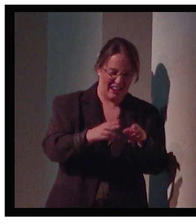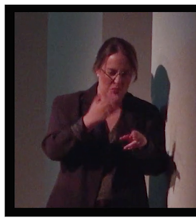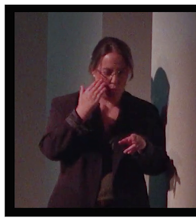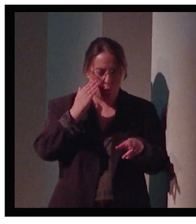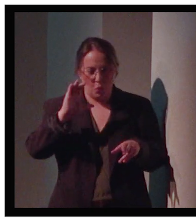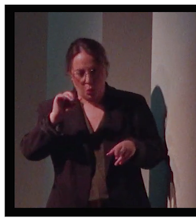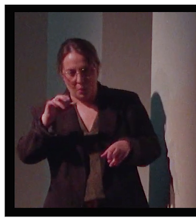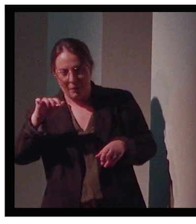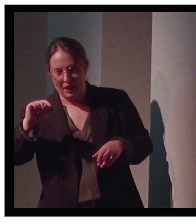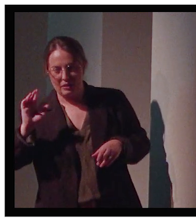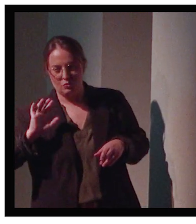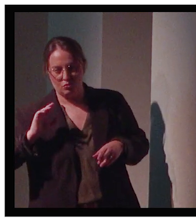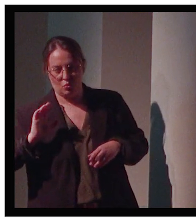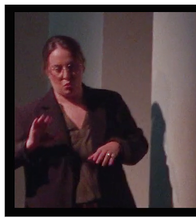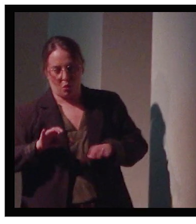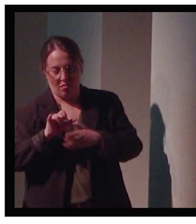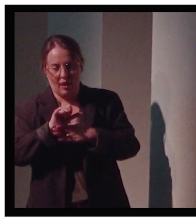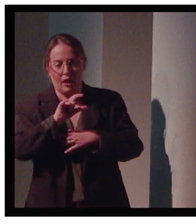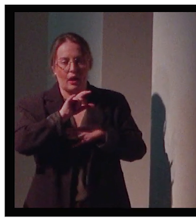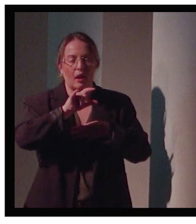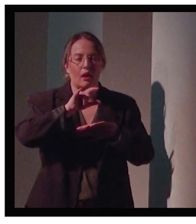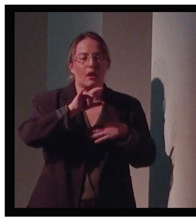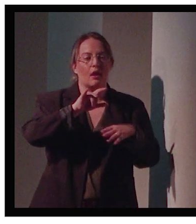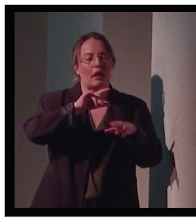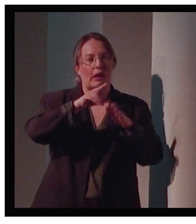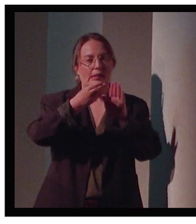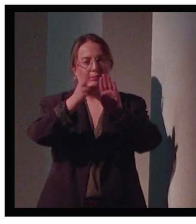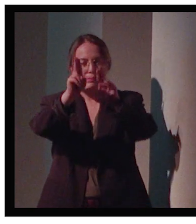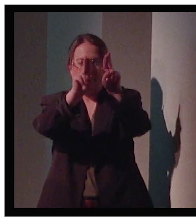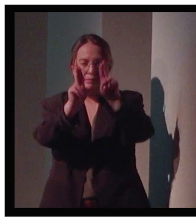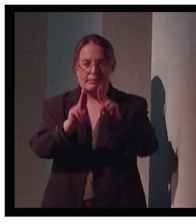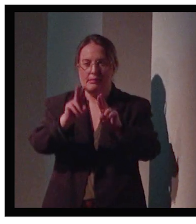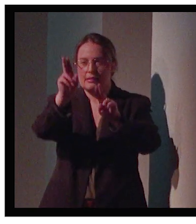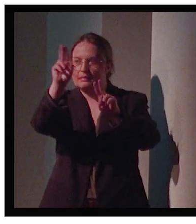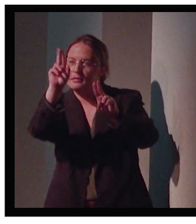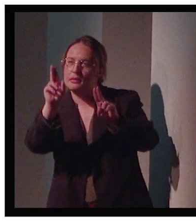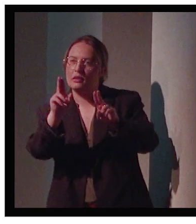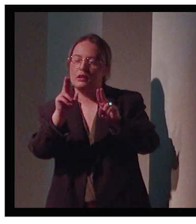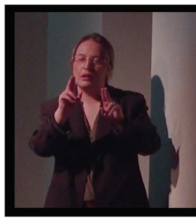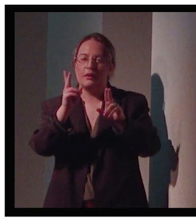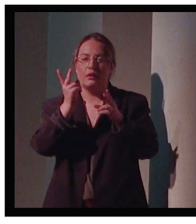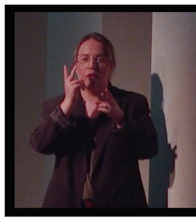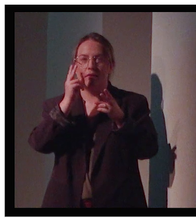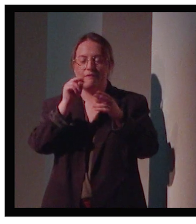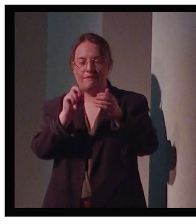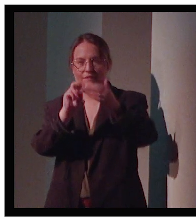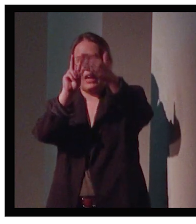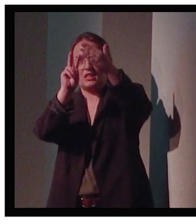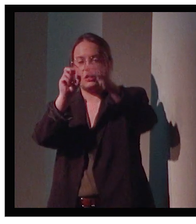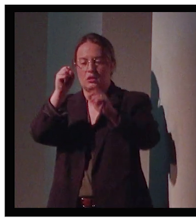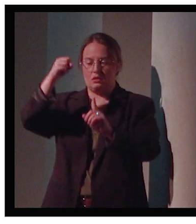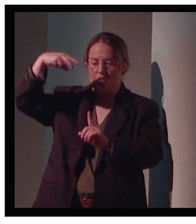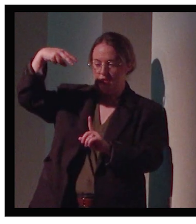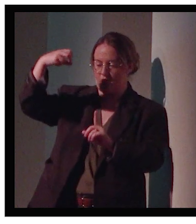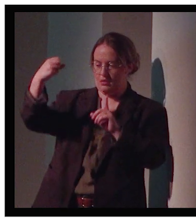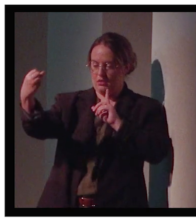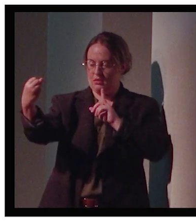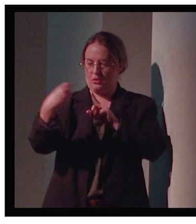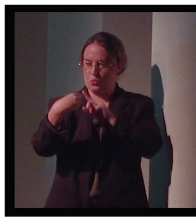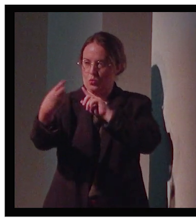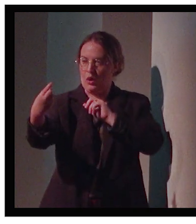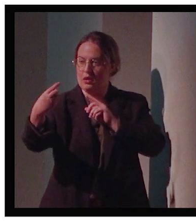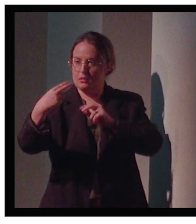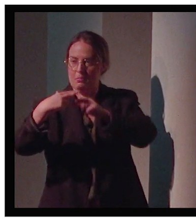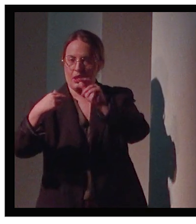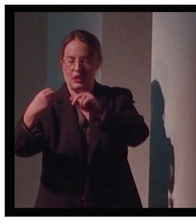to, and he incorporates multiple vantage points, looking up the path, down through the trees, across at the